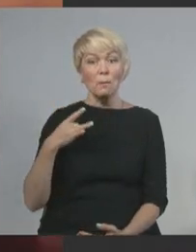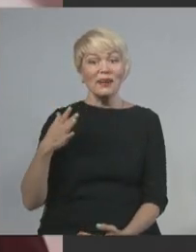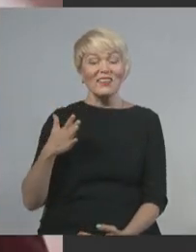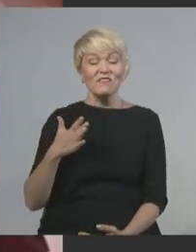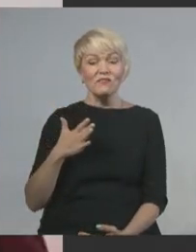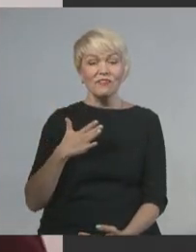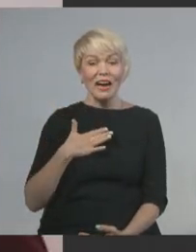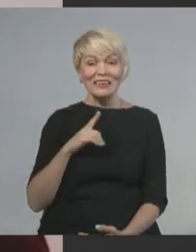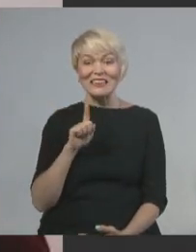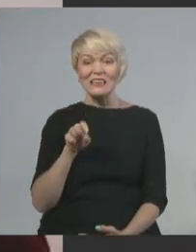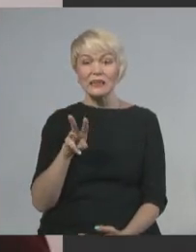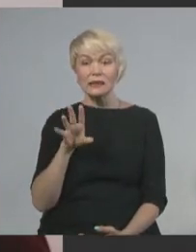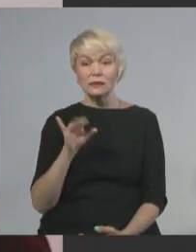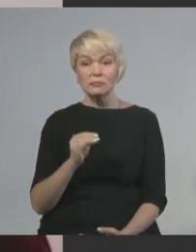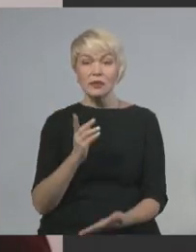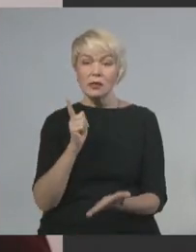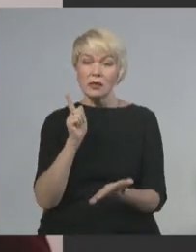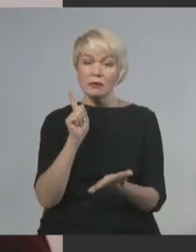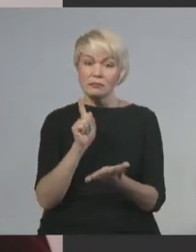media